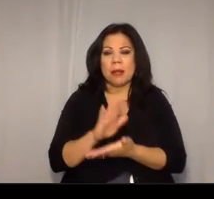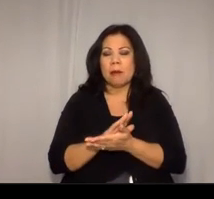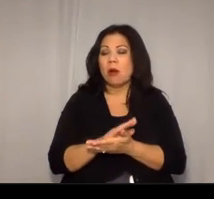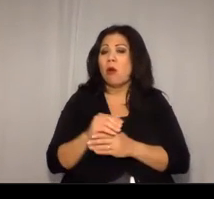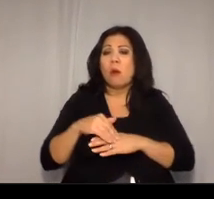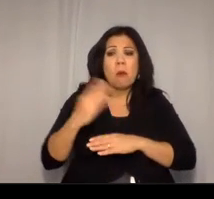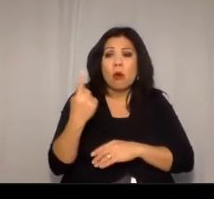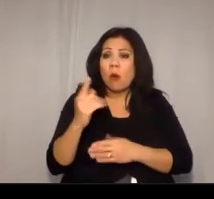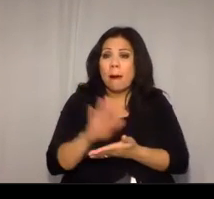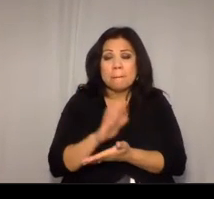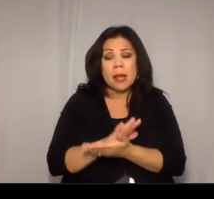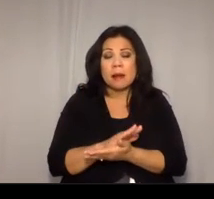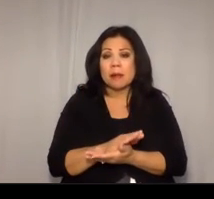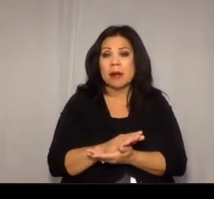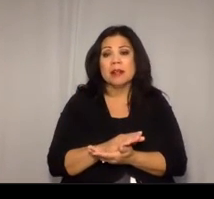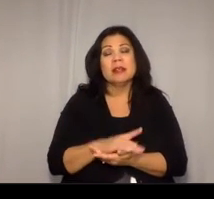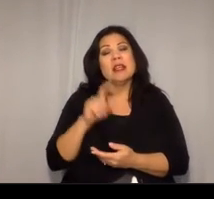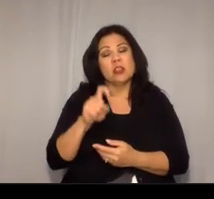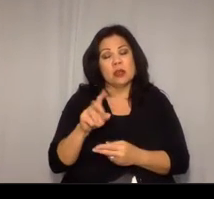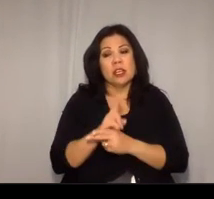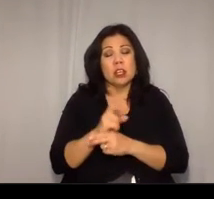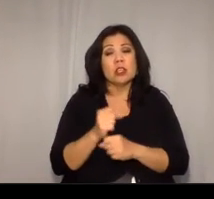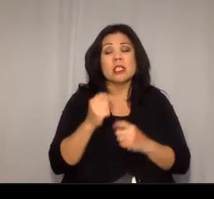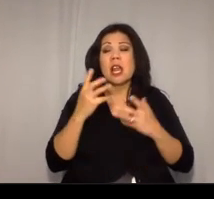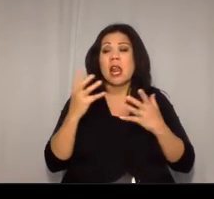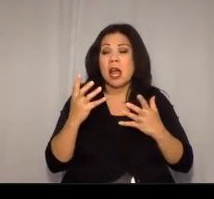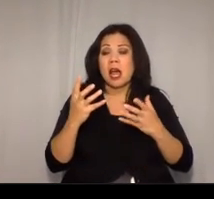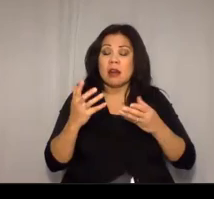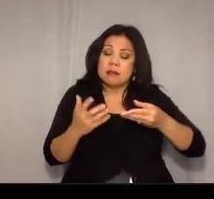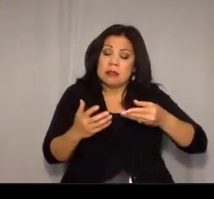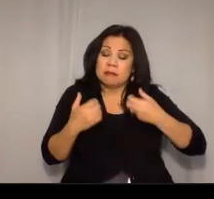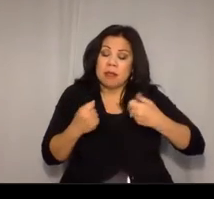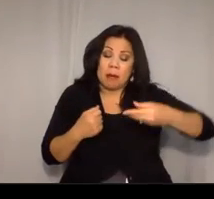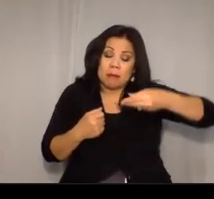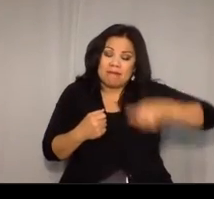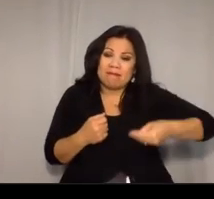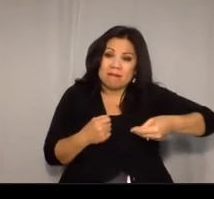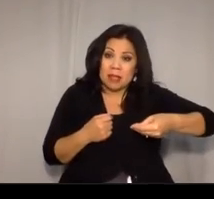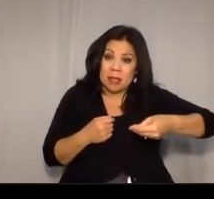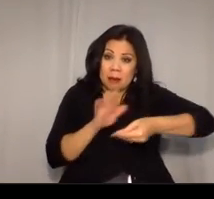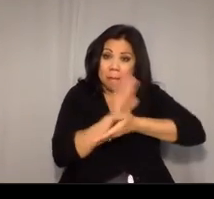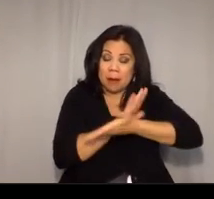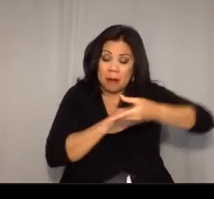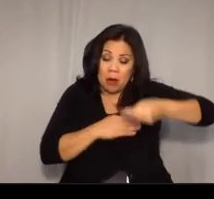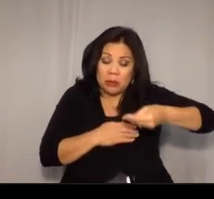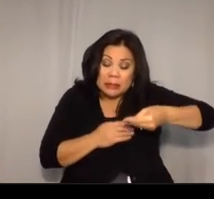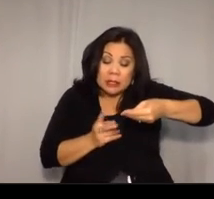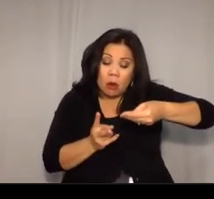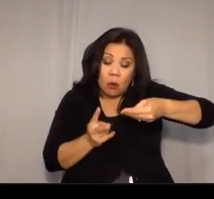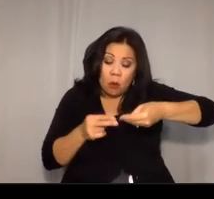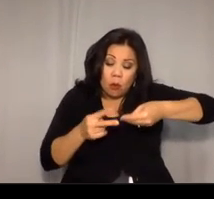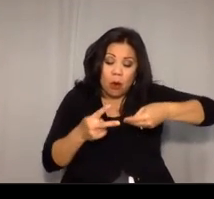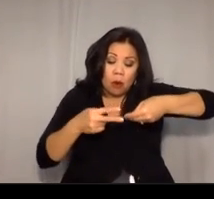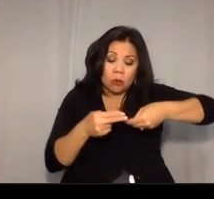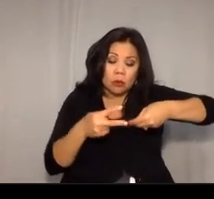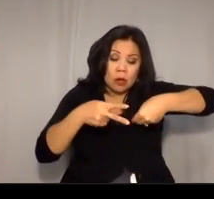paper, because it requires a bit of motor skill to pinch hard and turn the paper. You